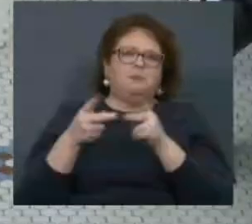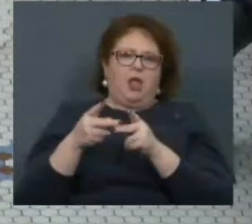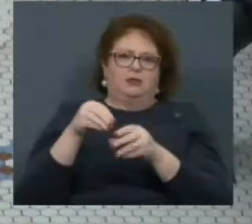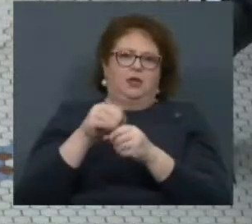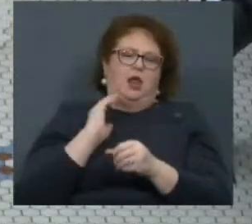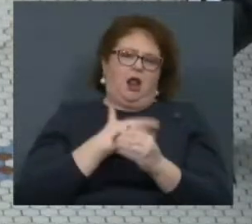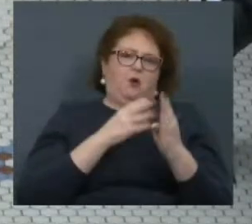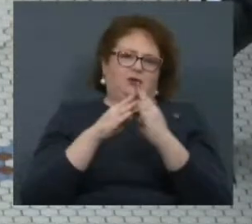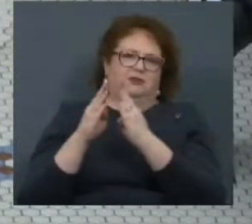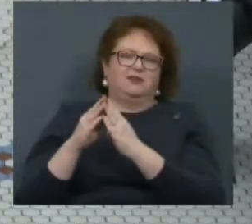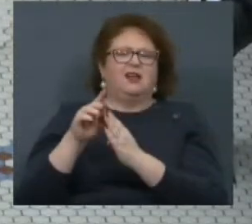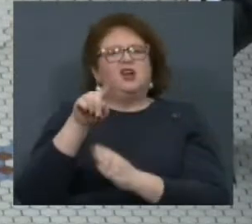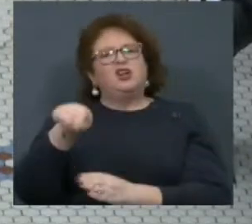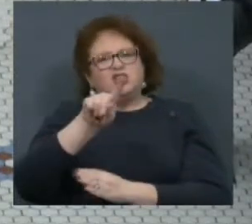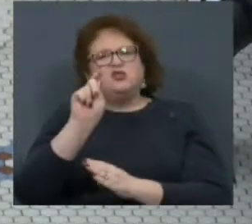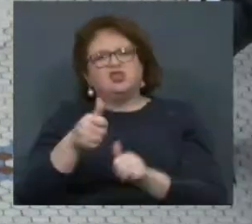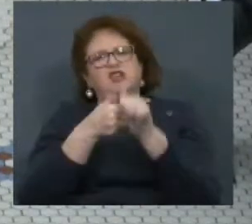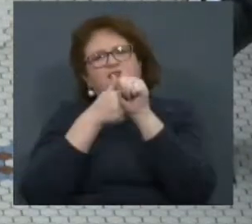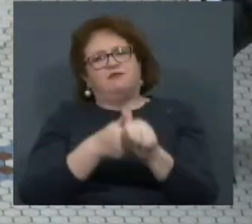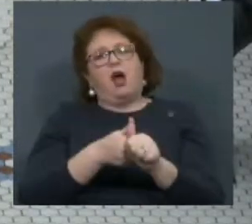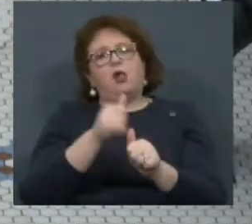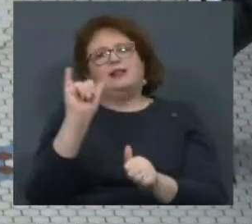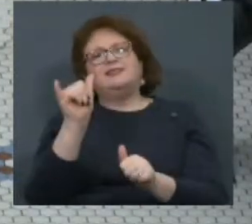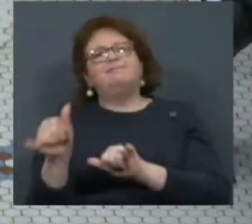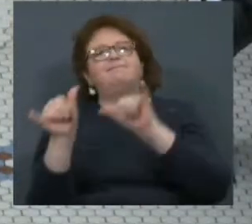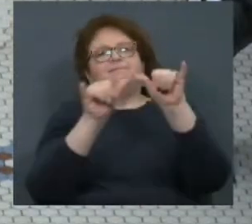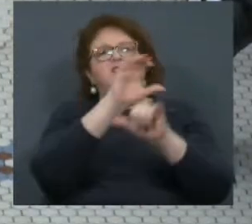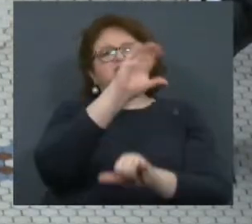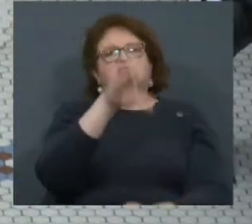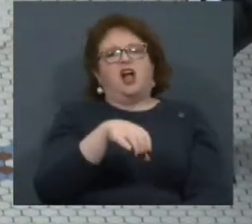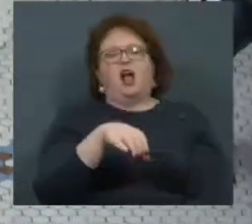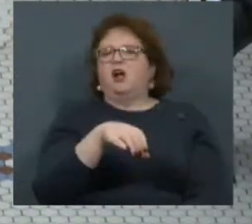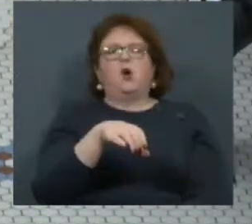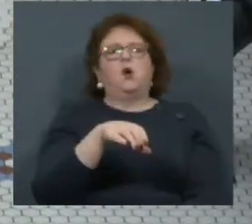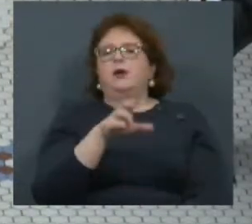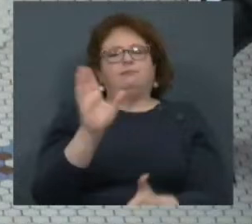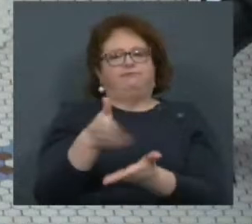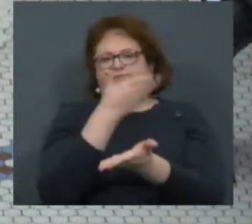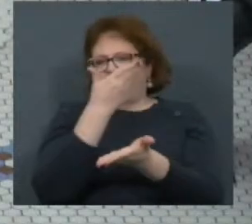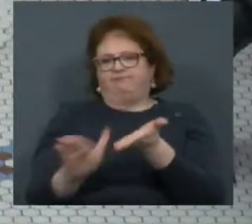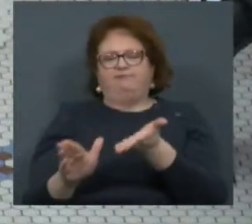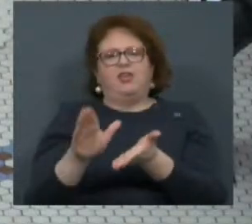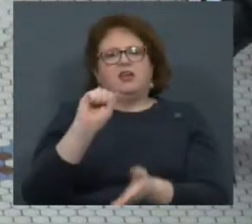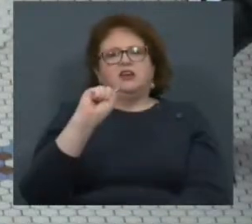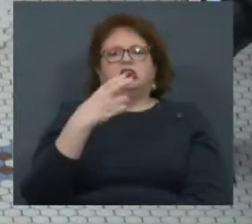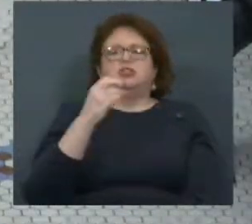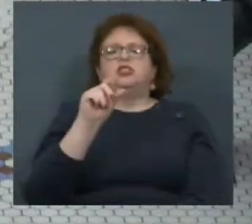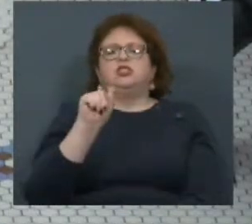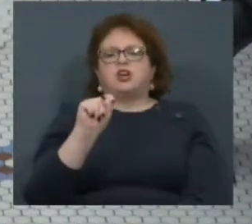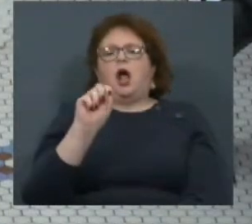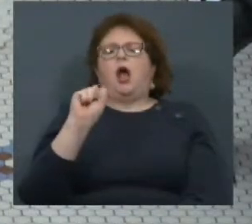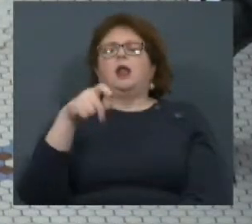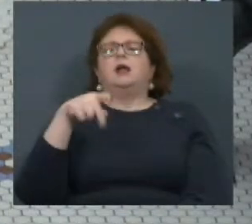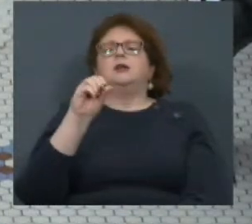of Chicago and decline to renew the ShotSpotter contract when it is up for renewal again in December.